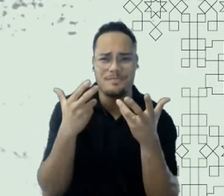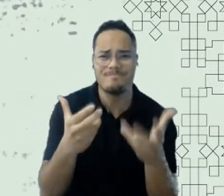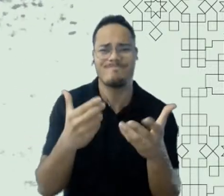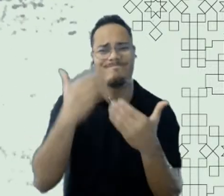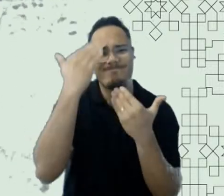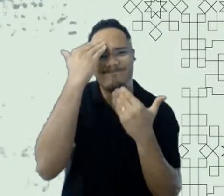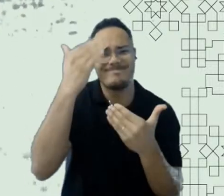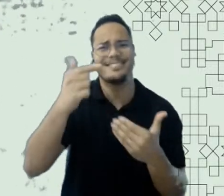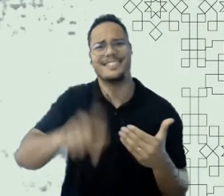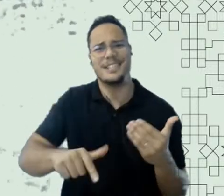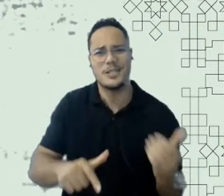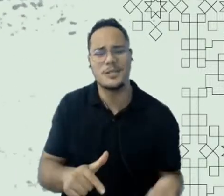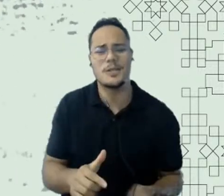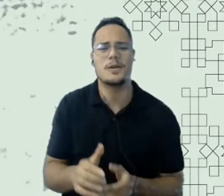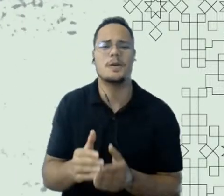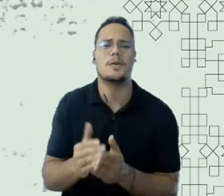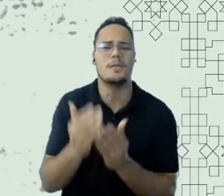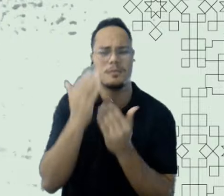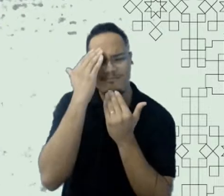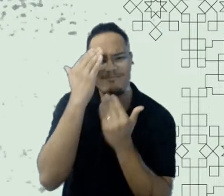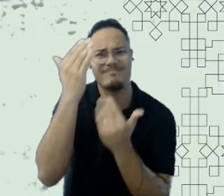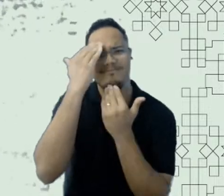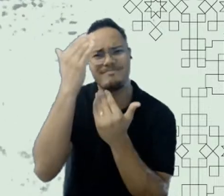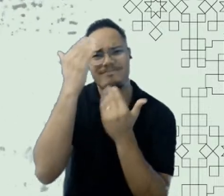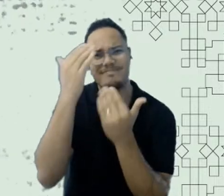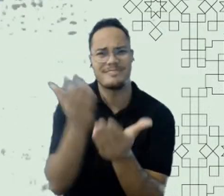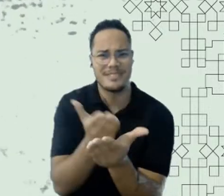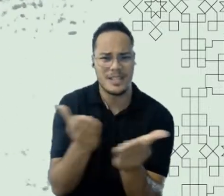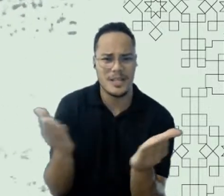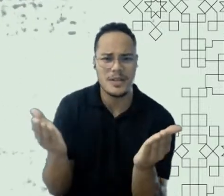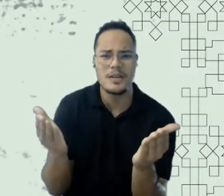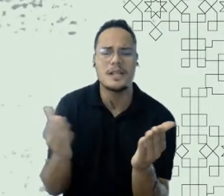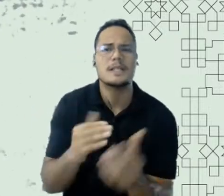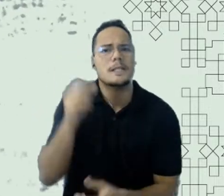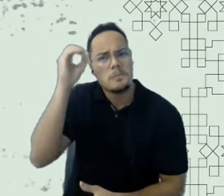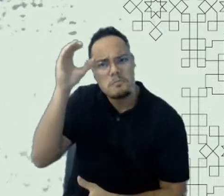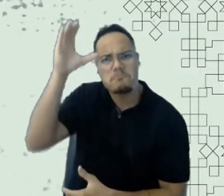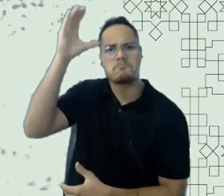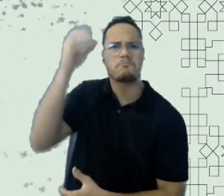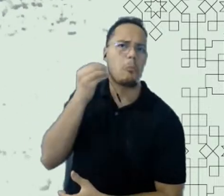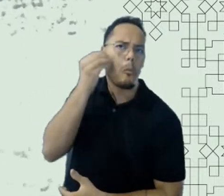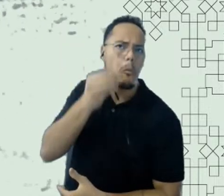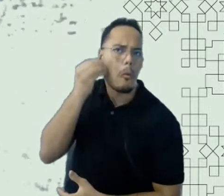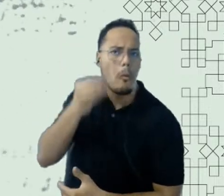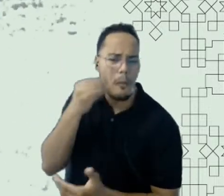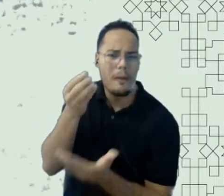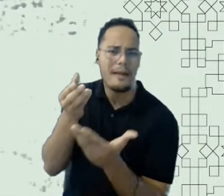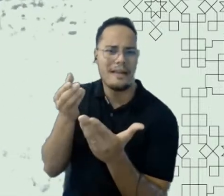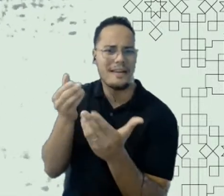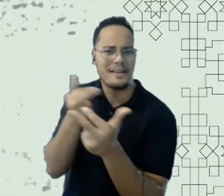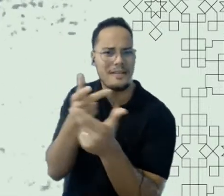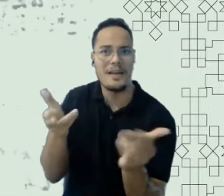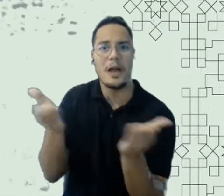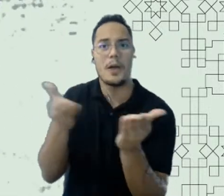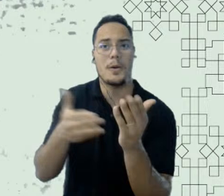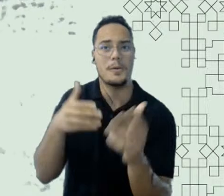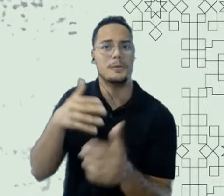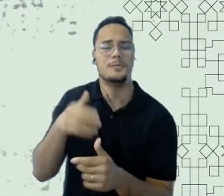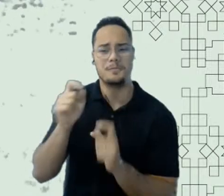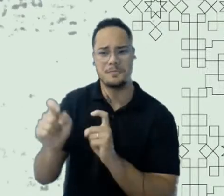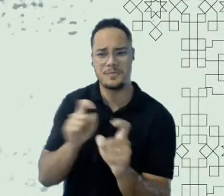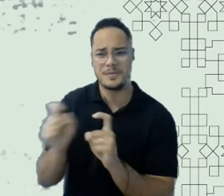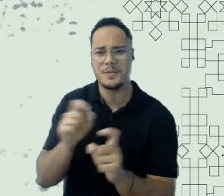her knowledge, her experience about the European copyright directive, and that's the